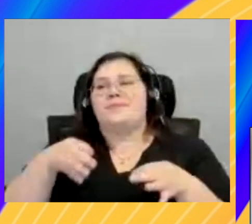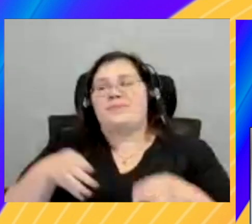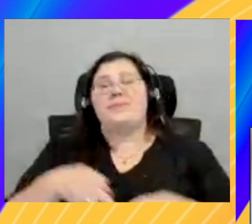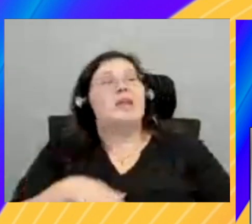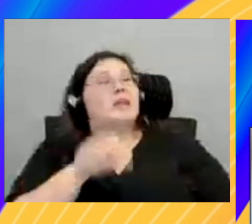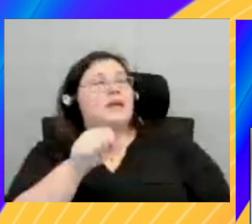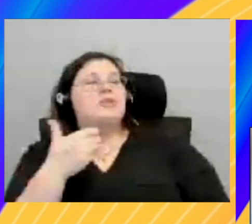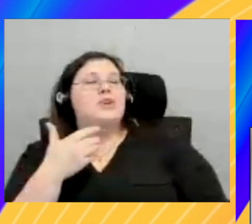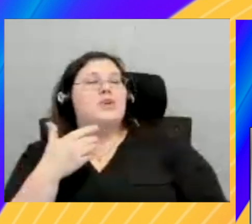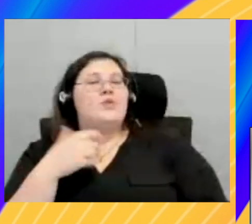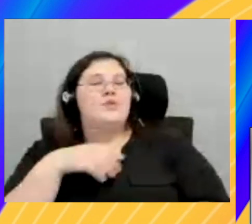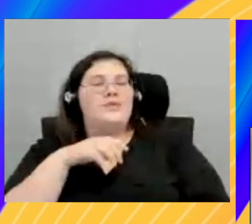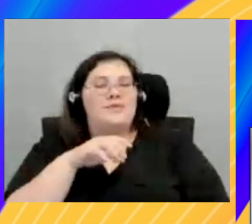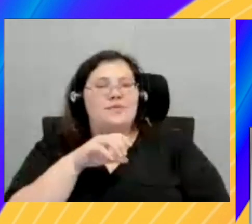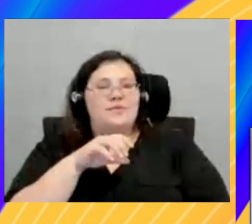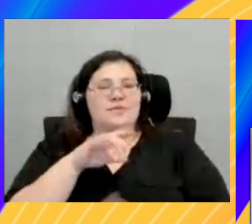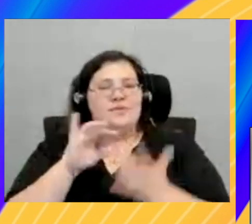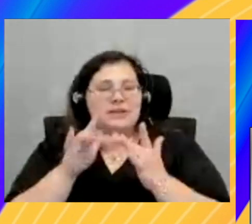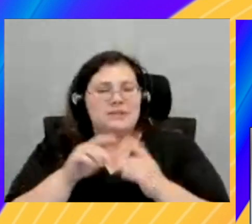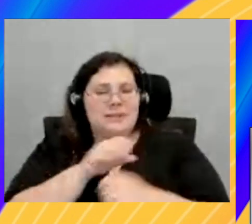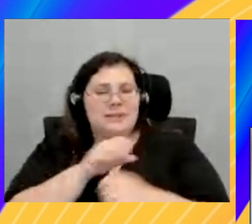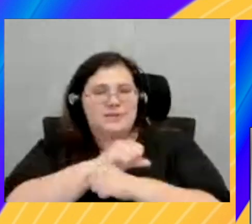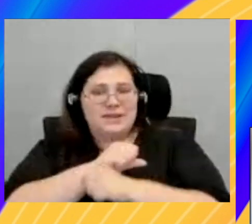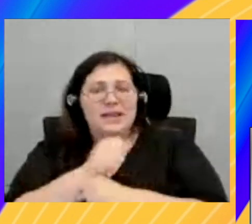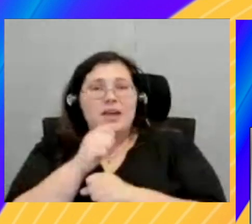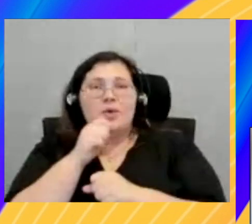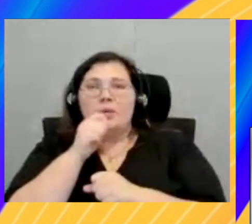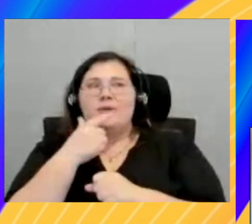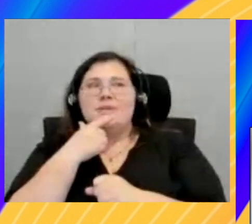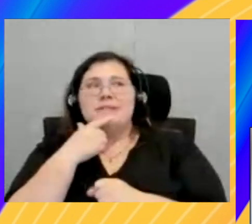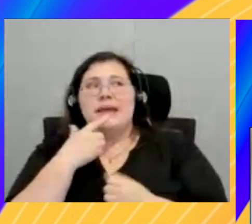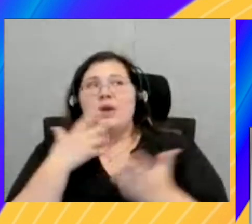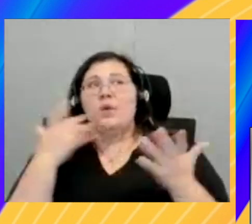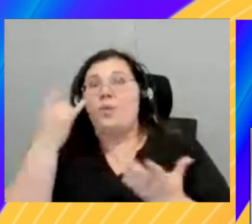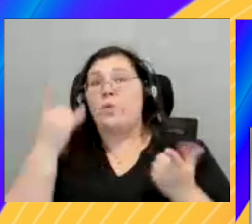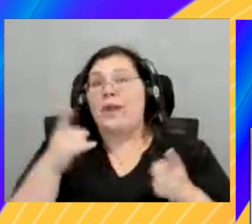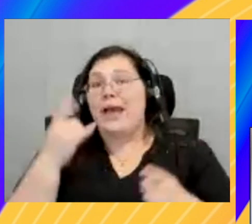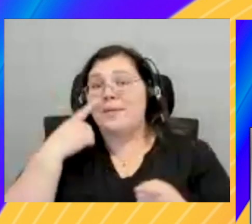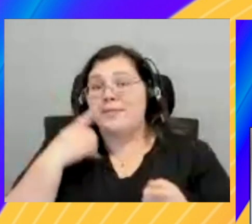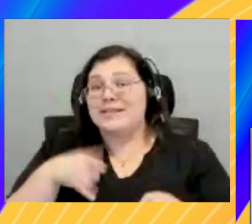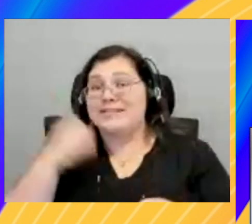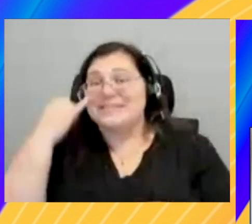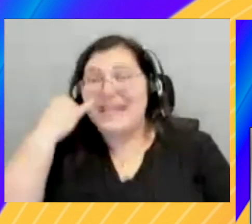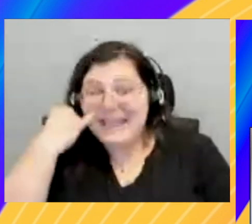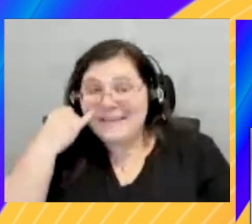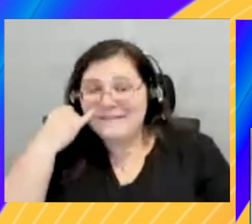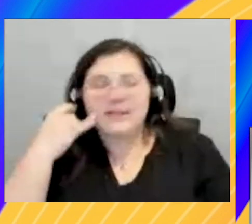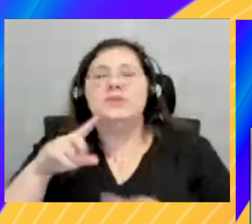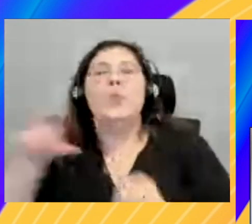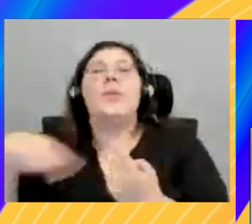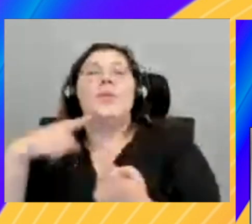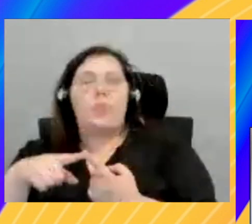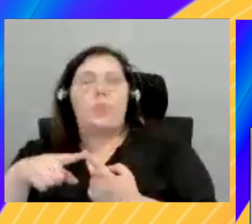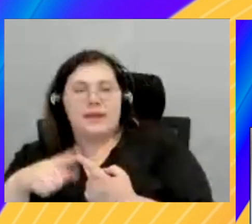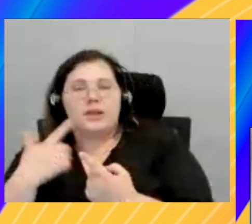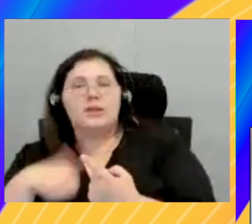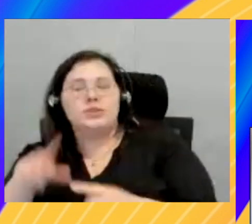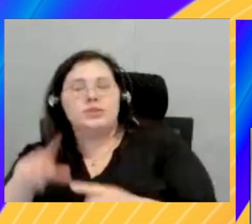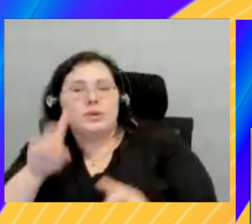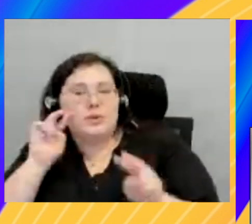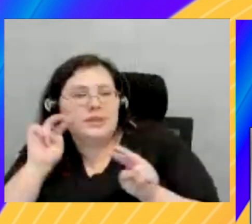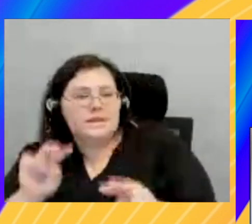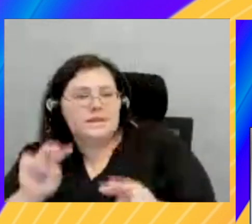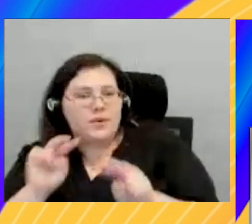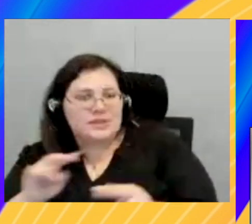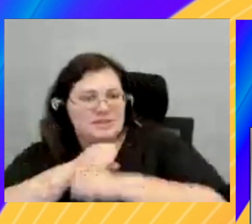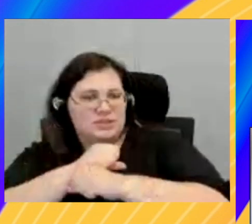what if you'll be attacked, it's a matter of when. And so we really focus within the CloudWatch world on security use cases for our customers to make